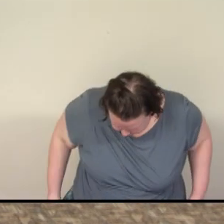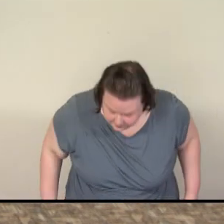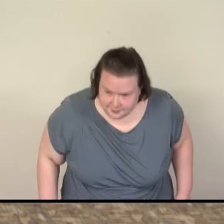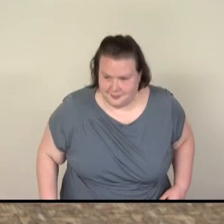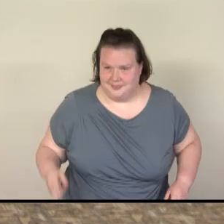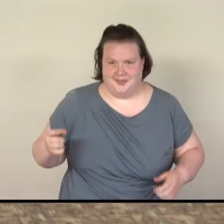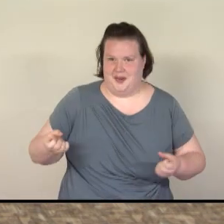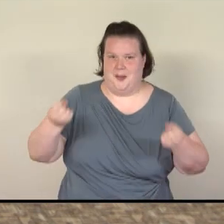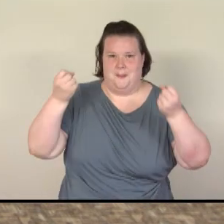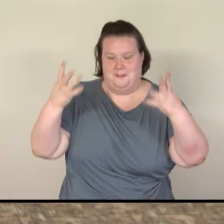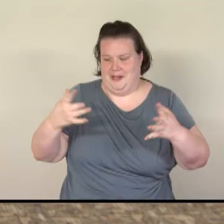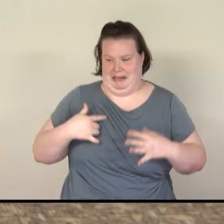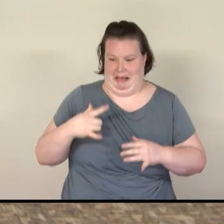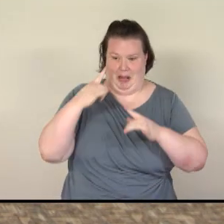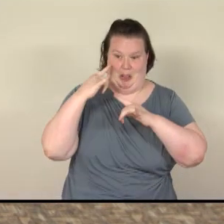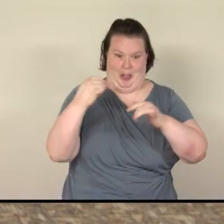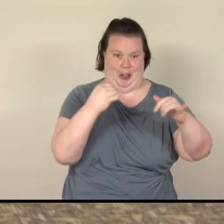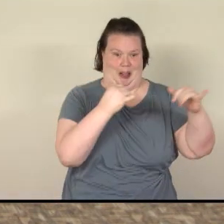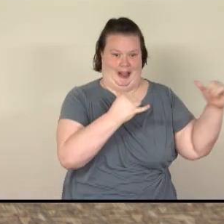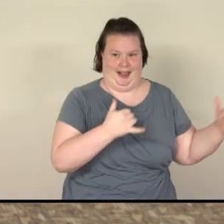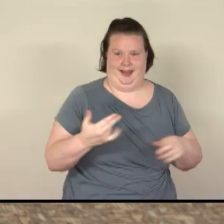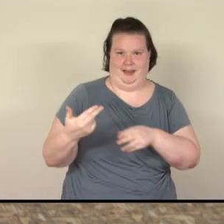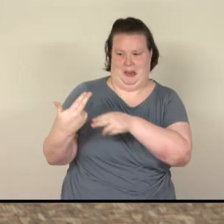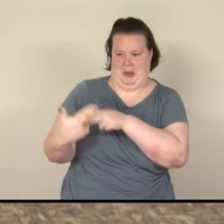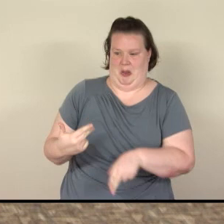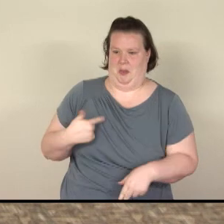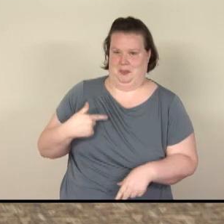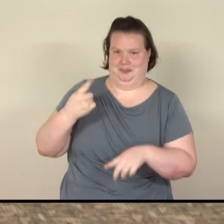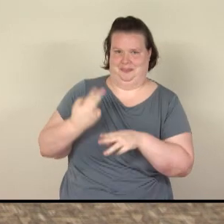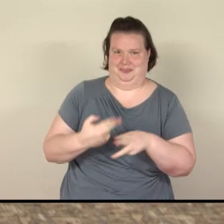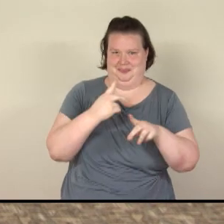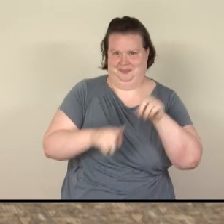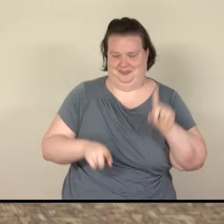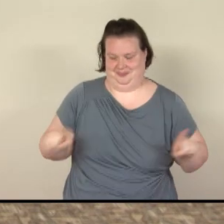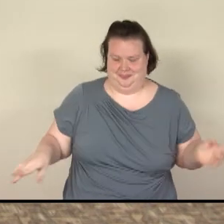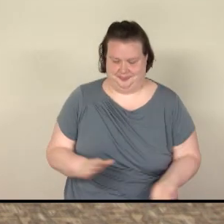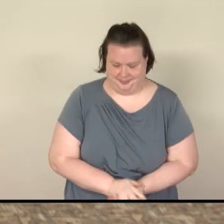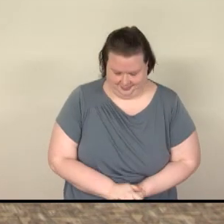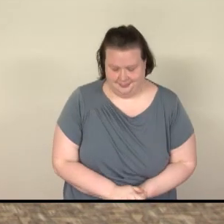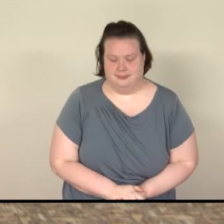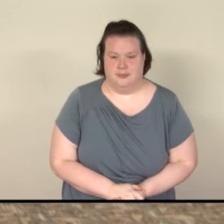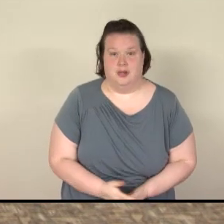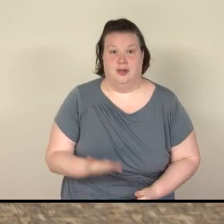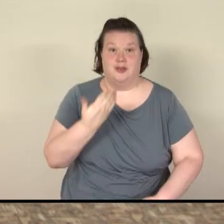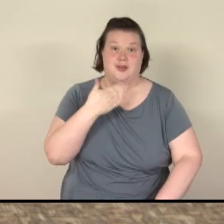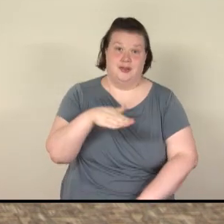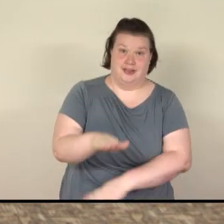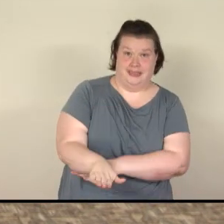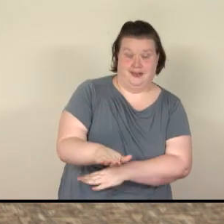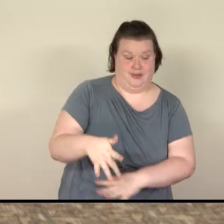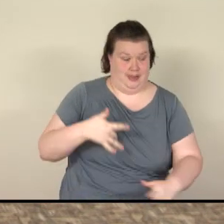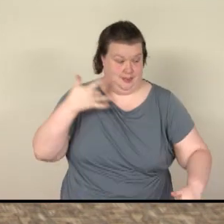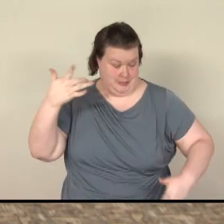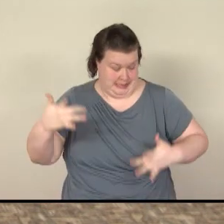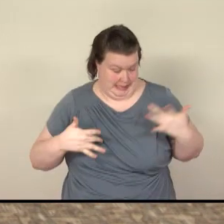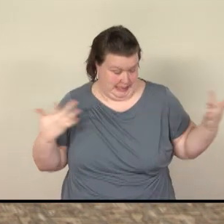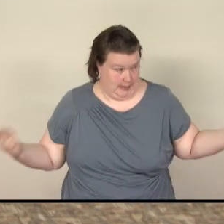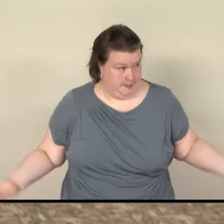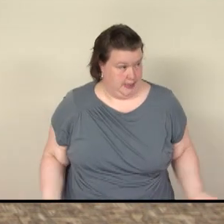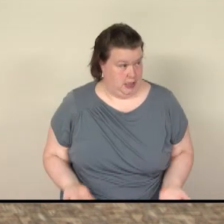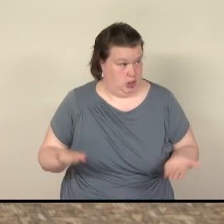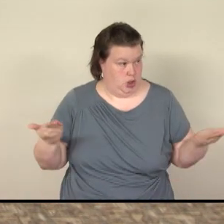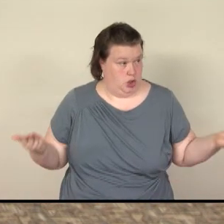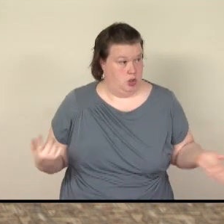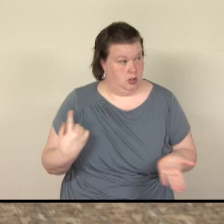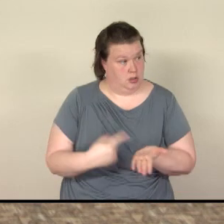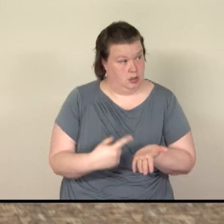Andrew. It's all over the map. So, good evening. Really excited to be here with y'all today to